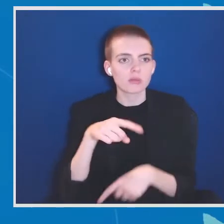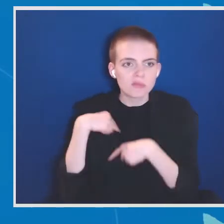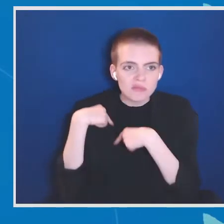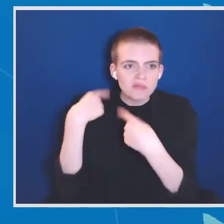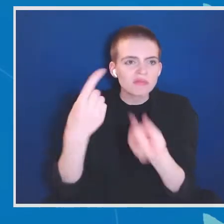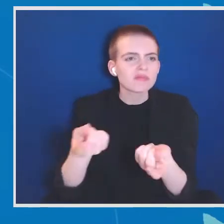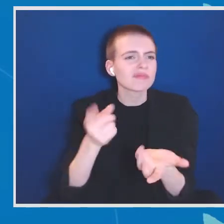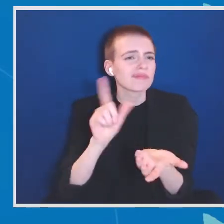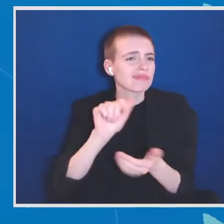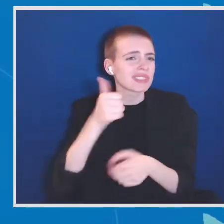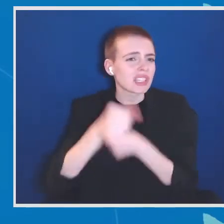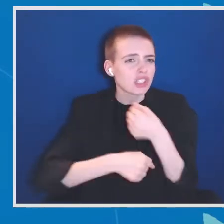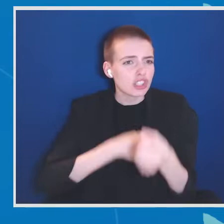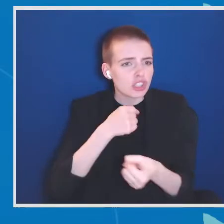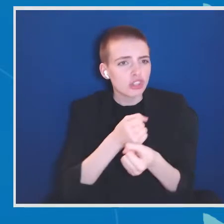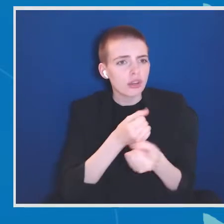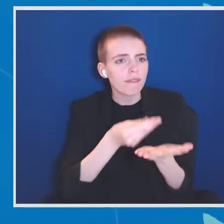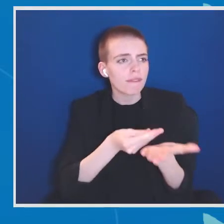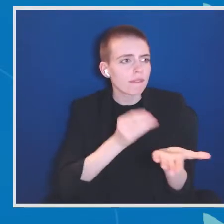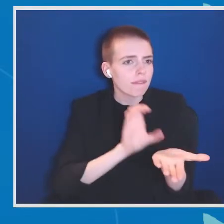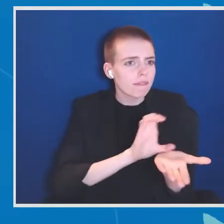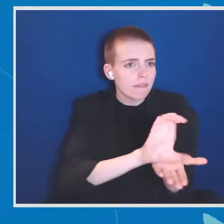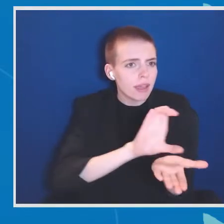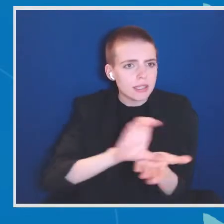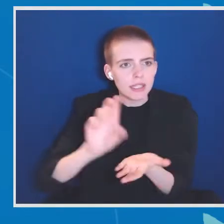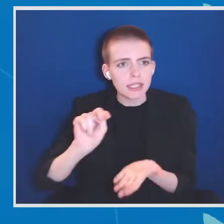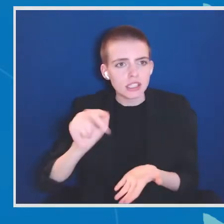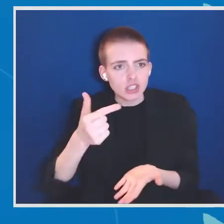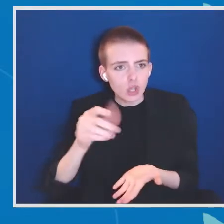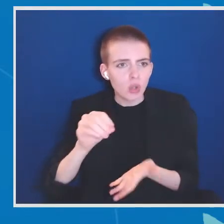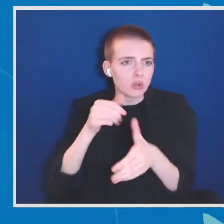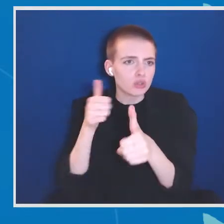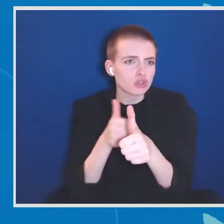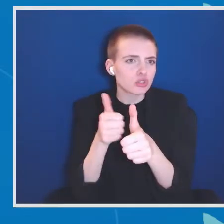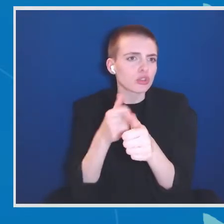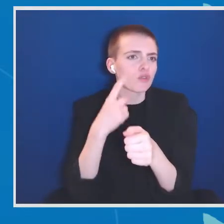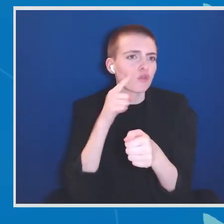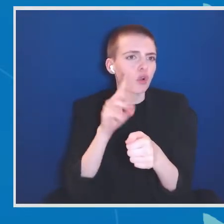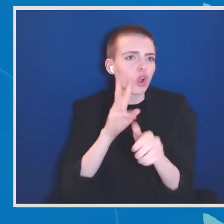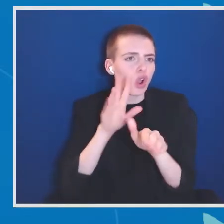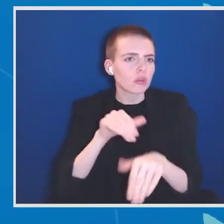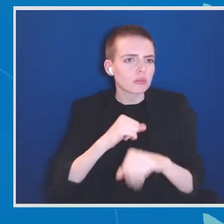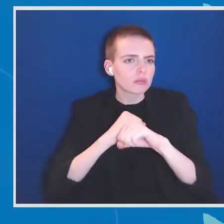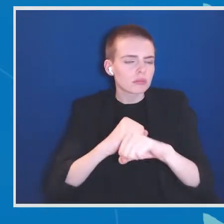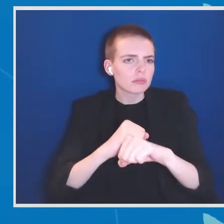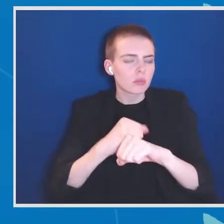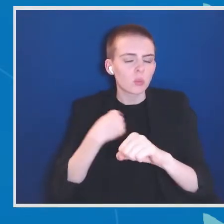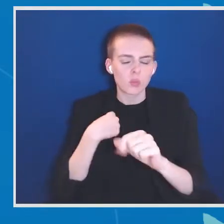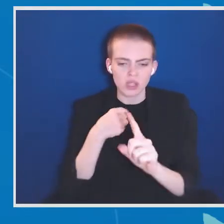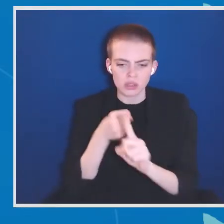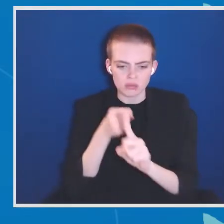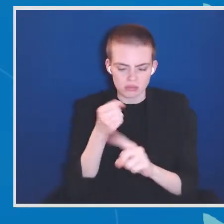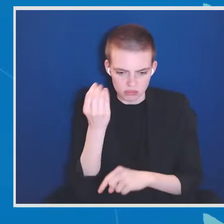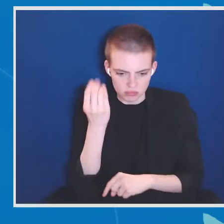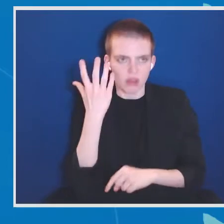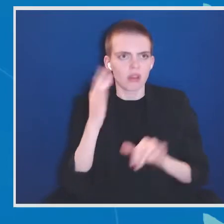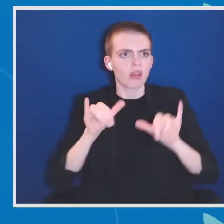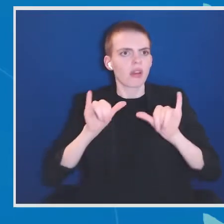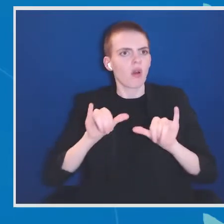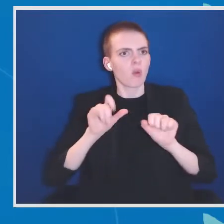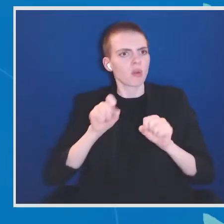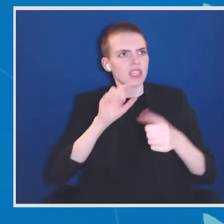for ocean protection, and we kind of had an aha moment that we really needed to partner directly with governments.